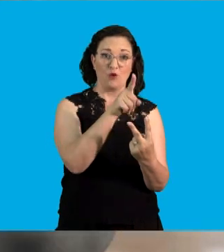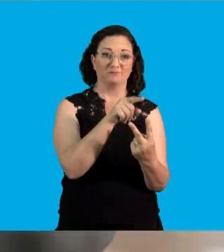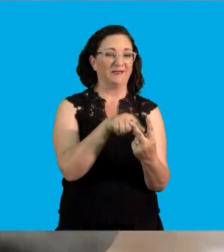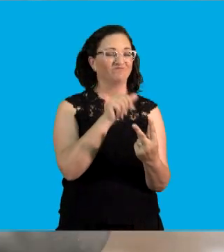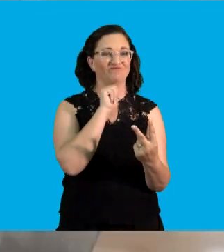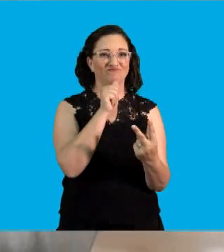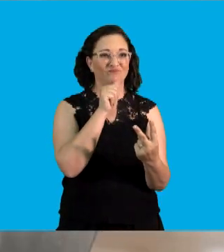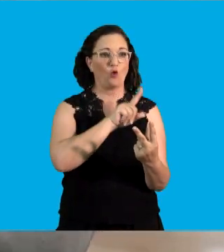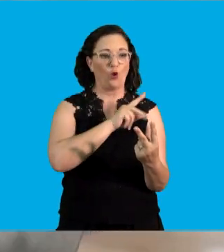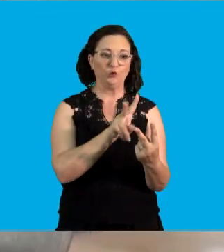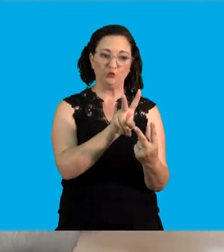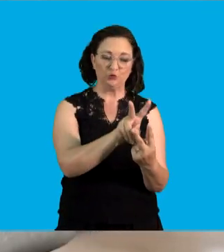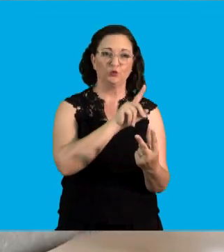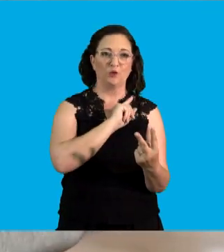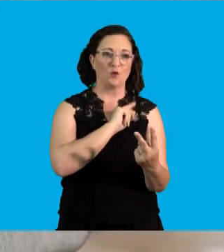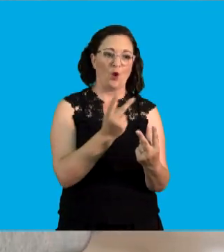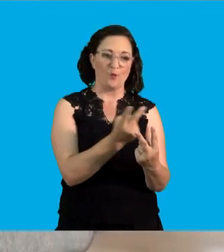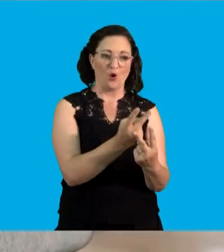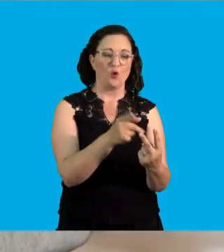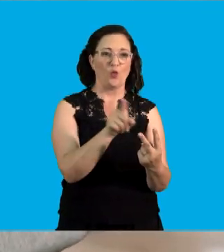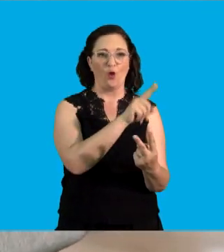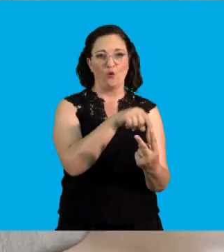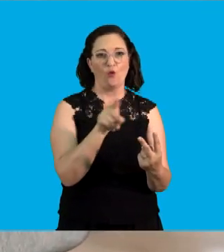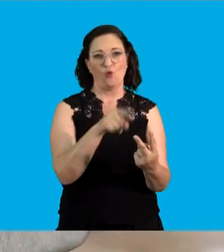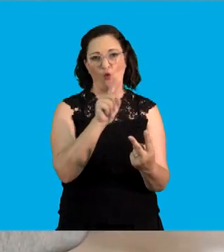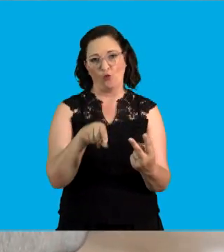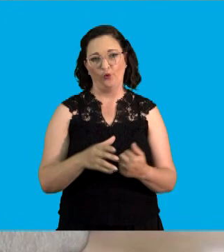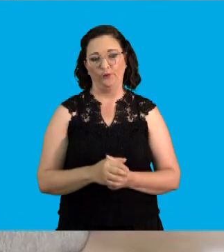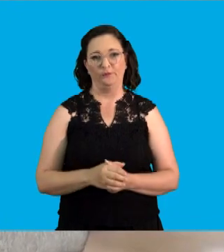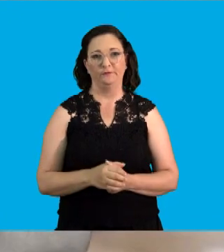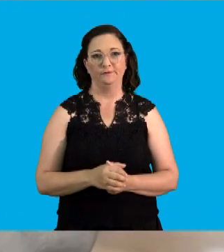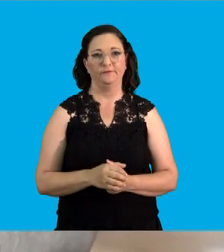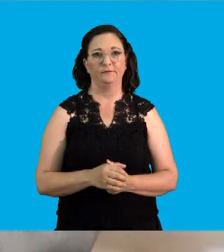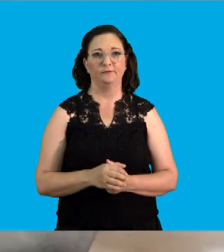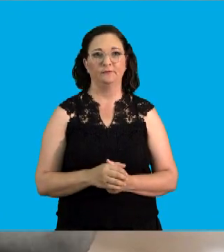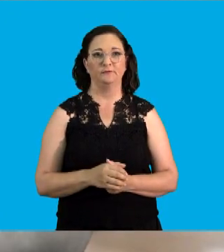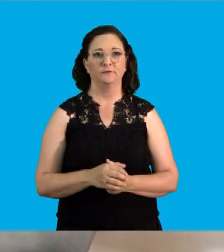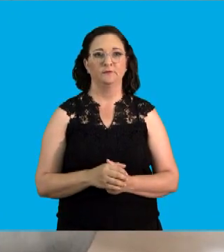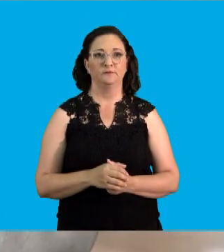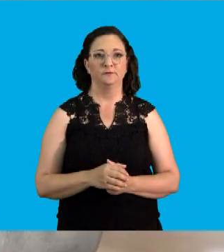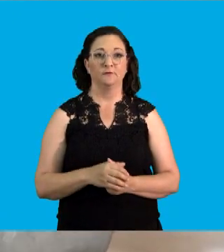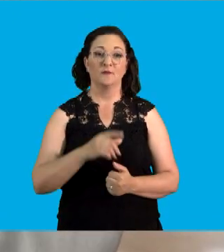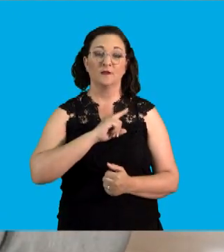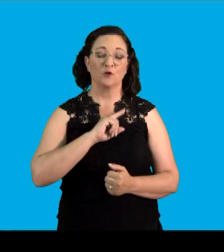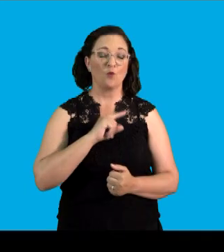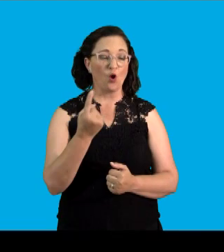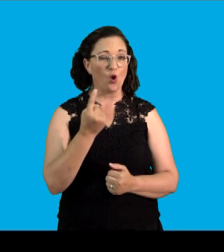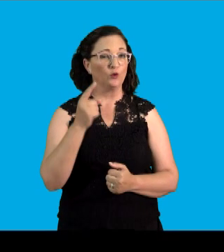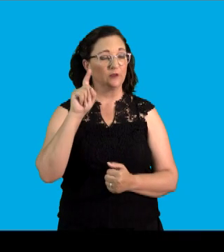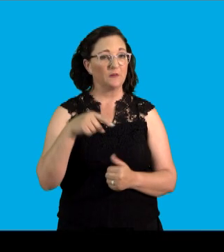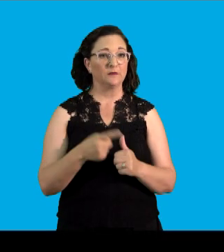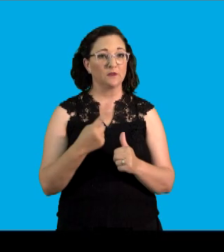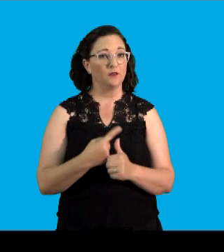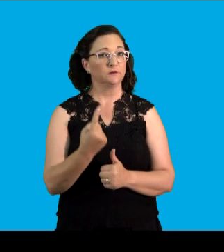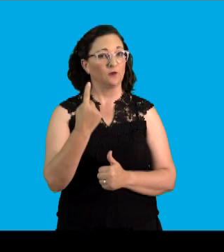with the correct one, but both will be marked wrong because there's only one answer to this question or in this particular section. Then